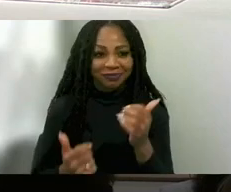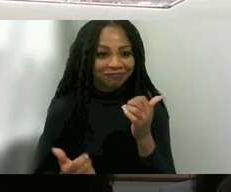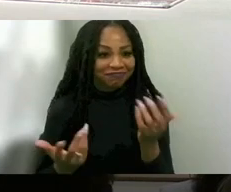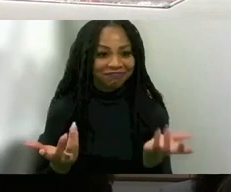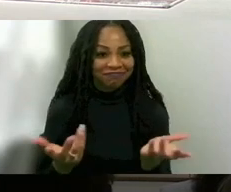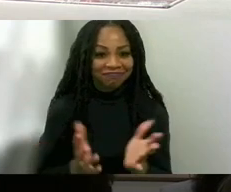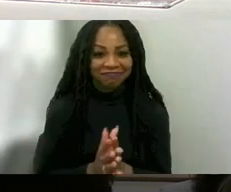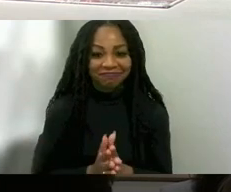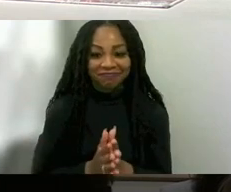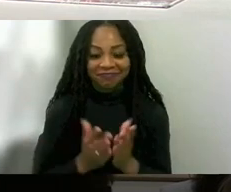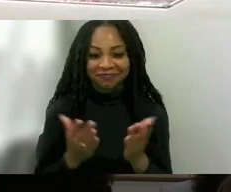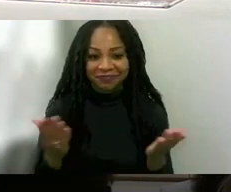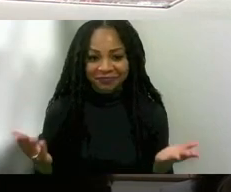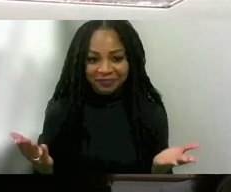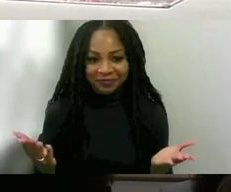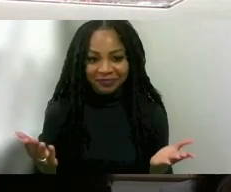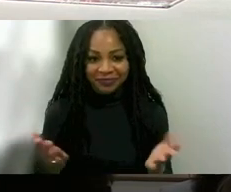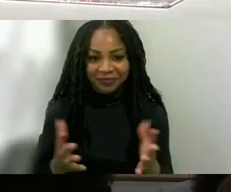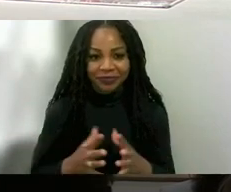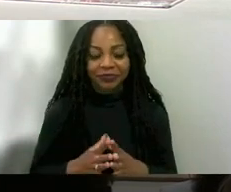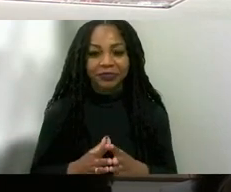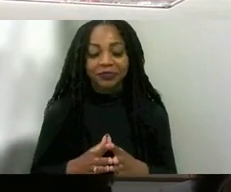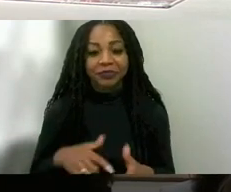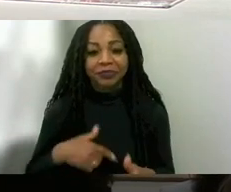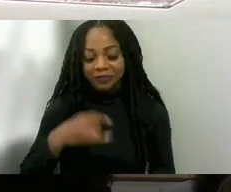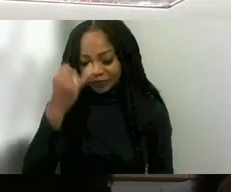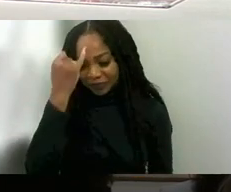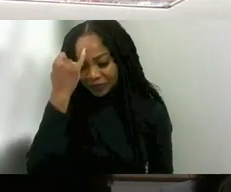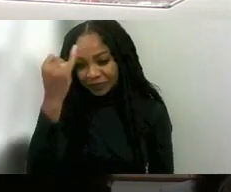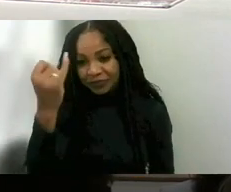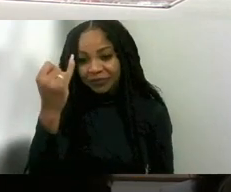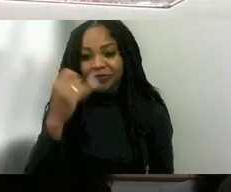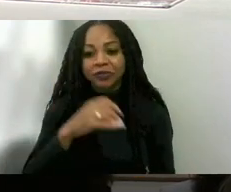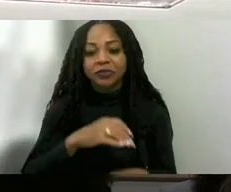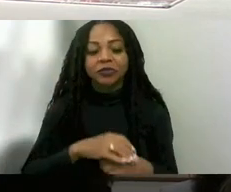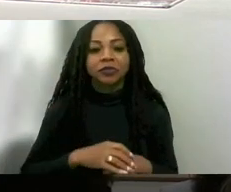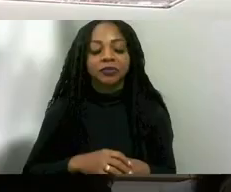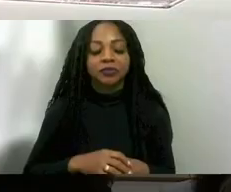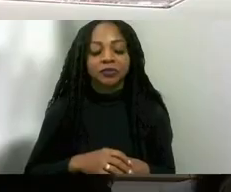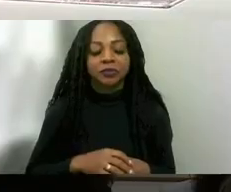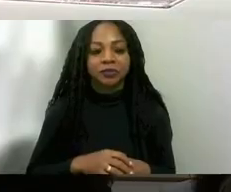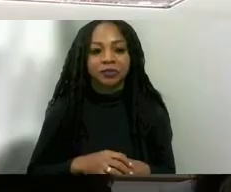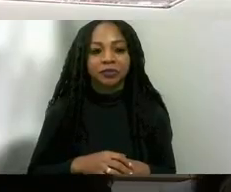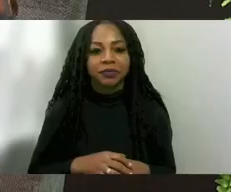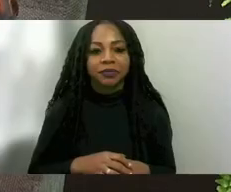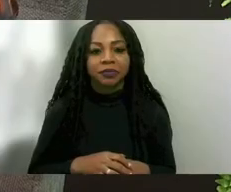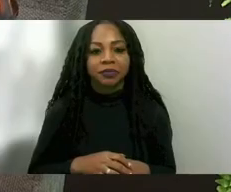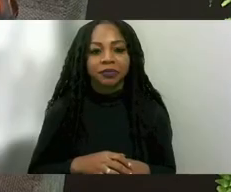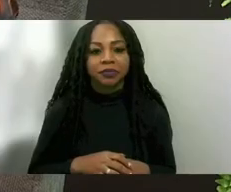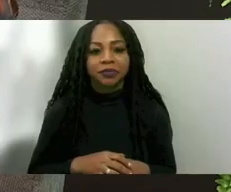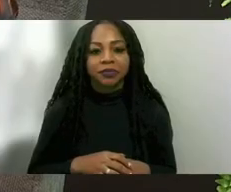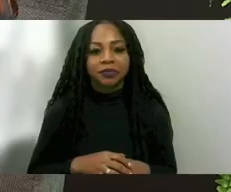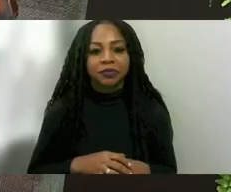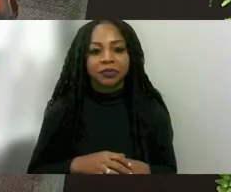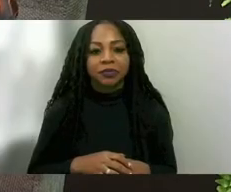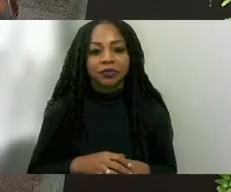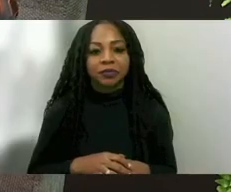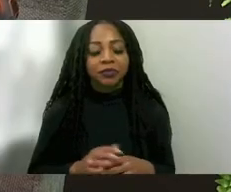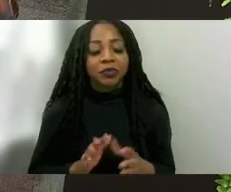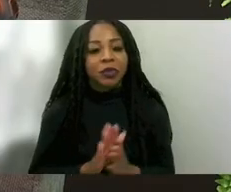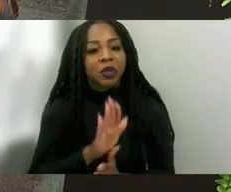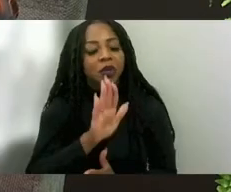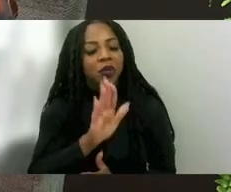Well, I have an idea of a place to begin. And it's at a moment in the talk that you just shared with